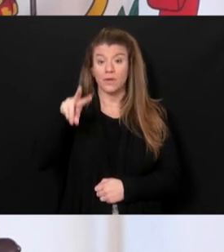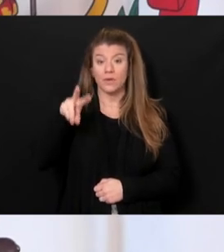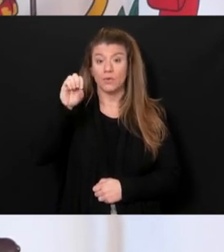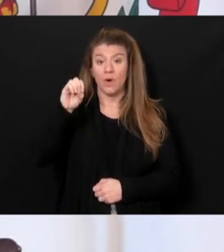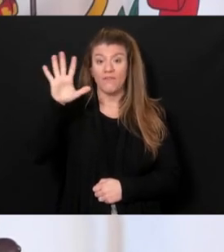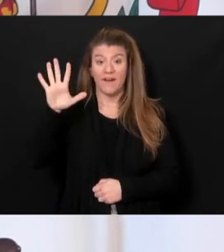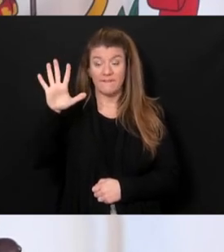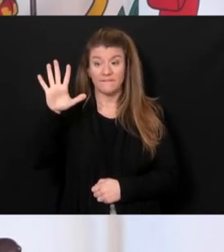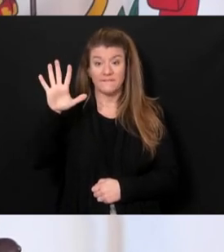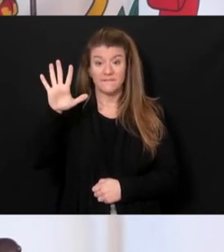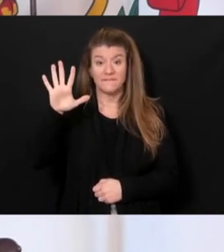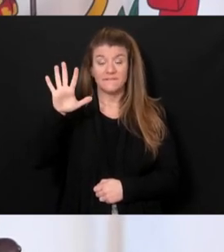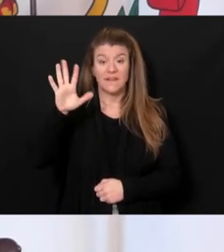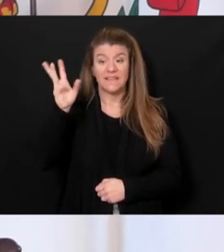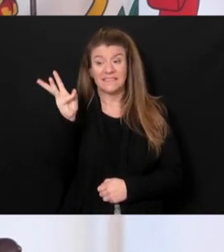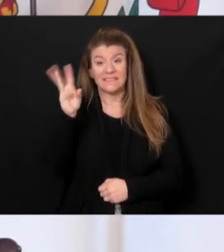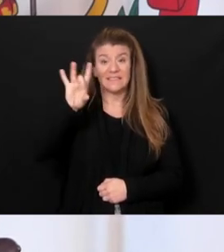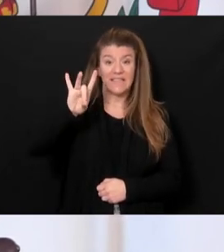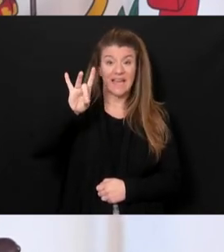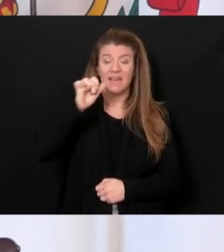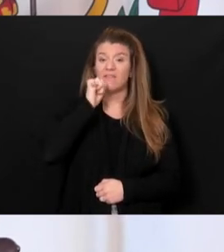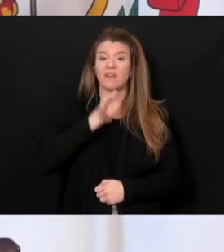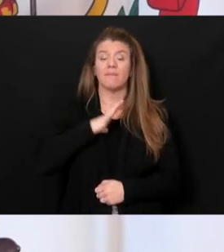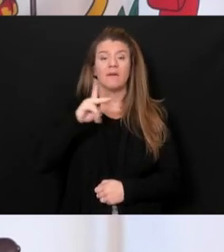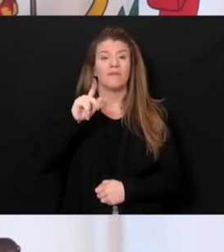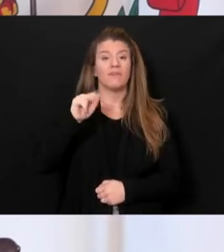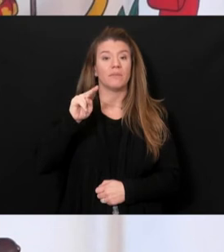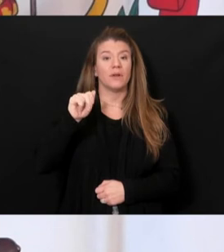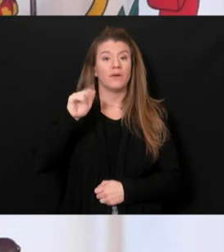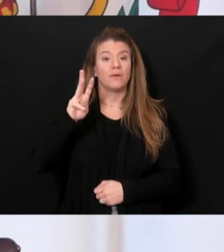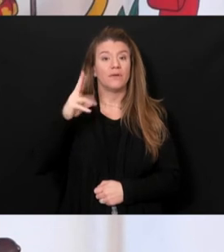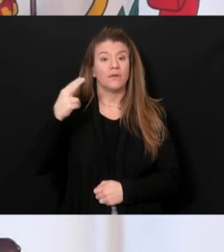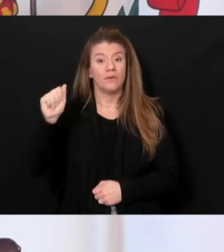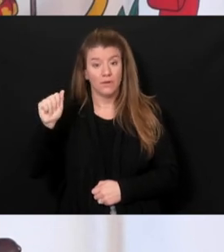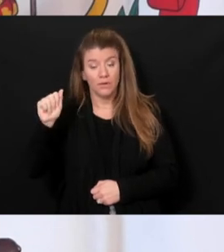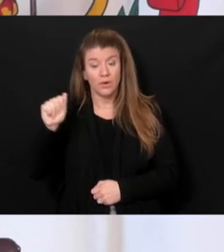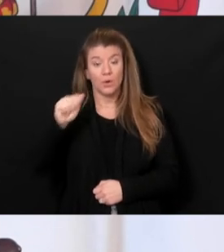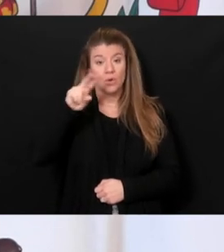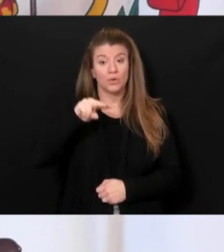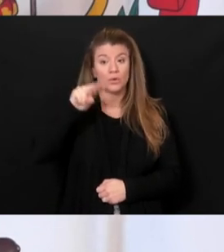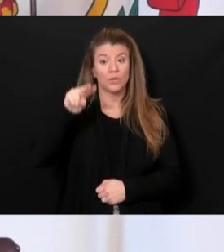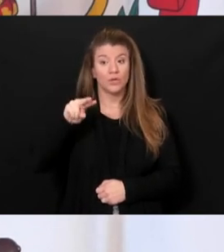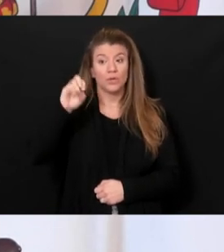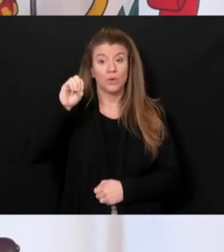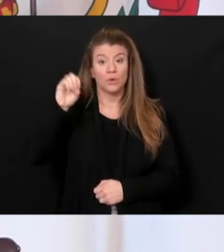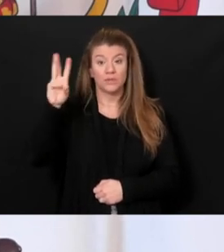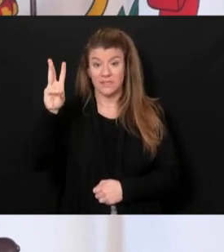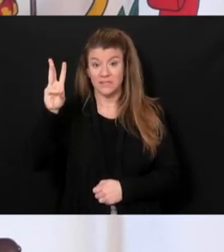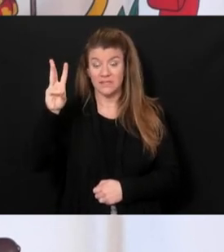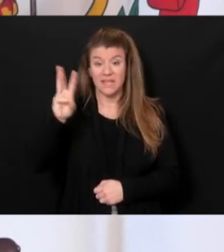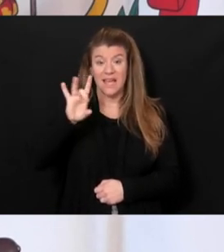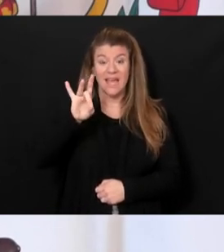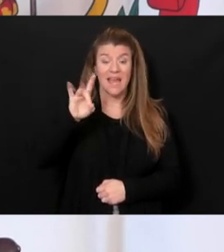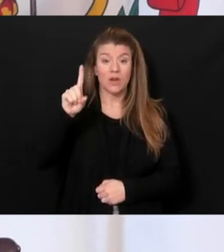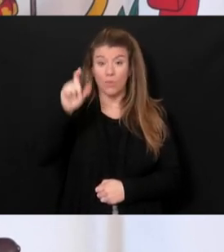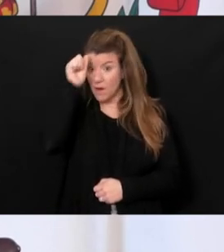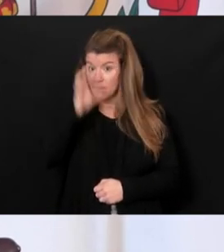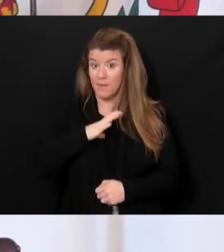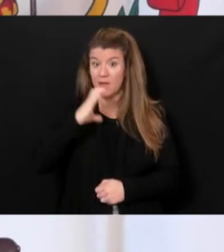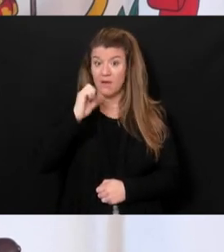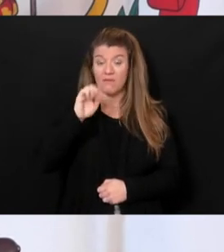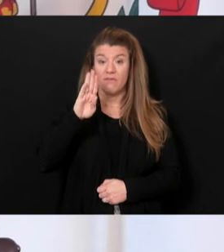2205th death is a 68-year-old female from Kanawha County. Our 2206th death is an 81-year-old male from